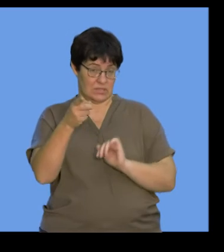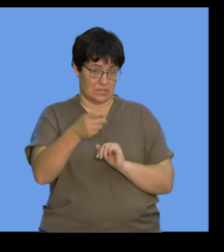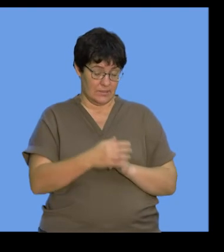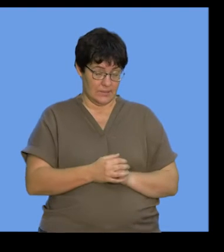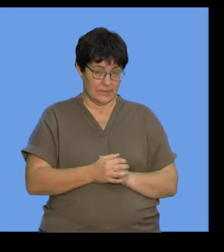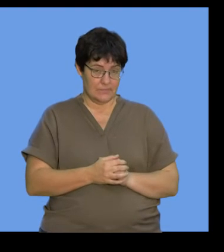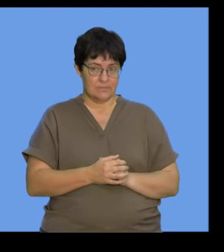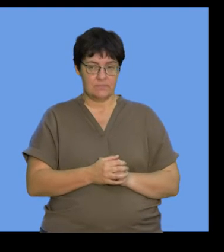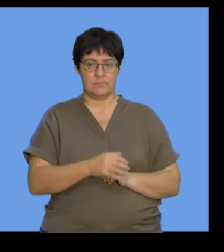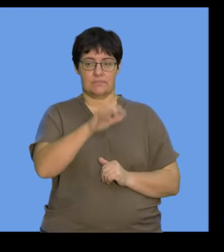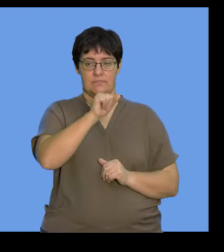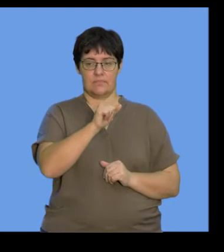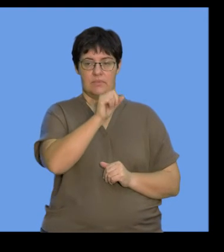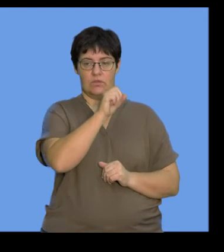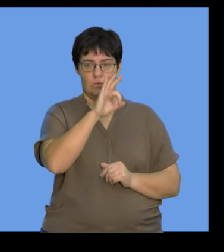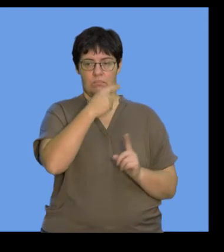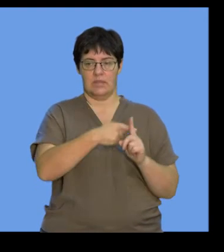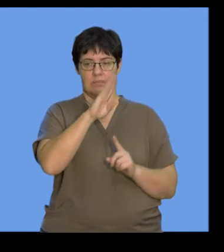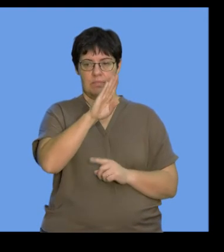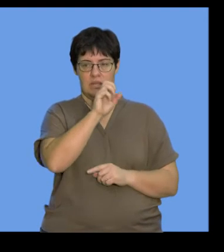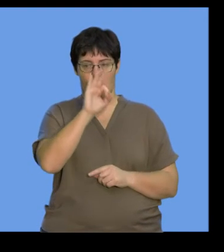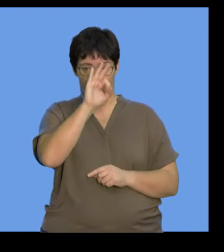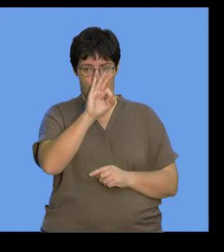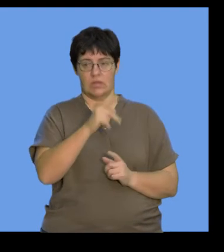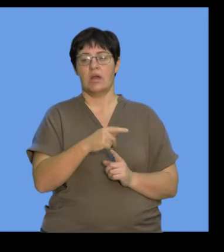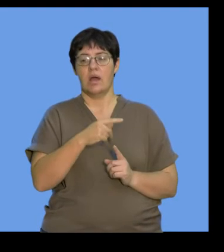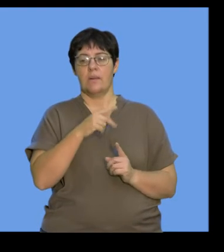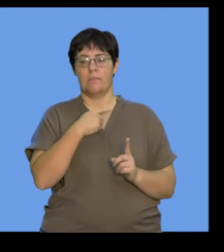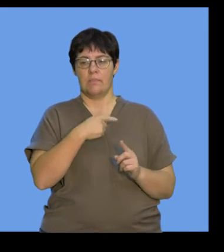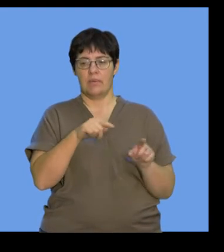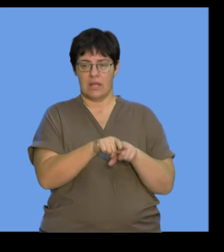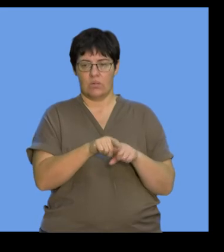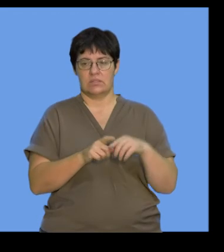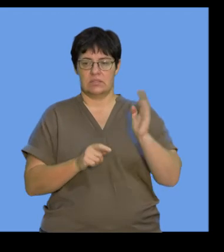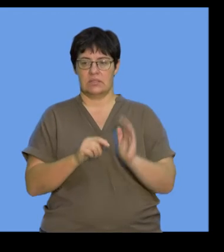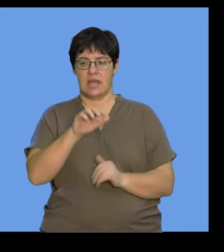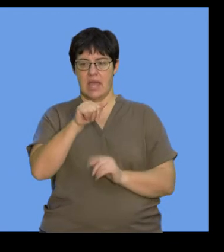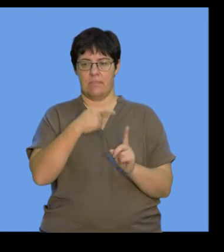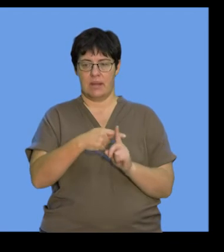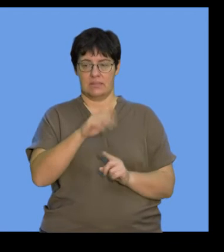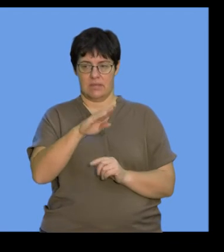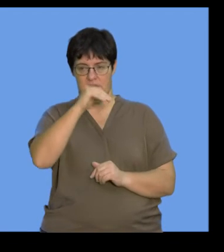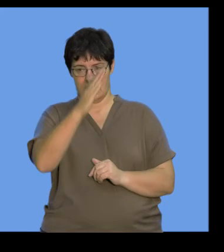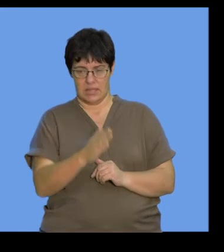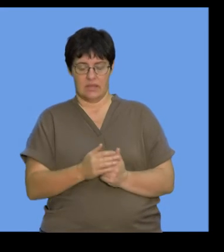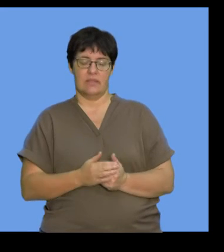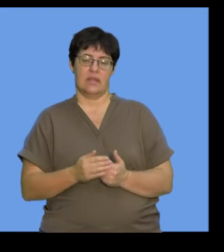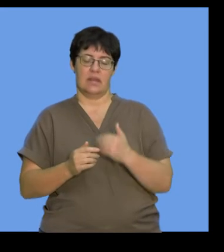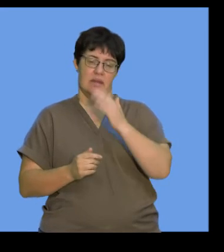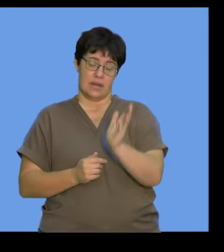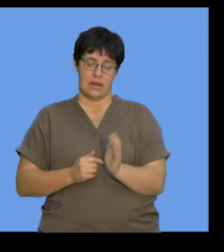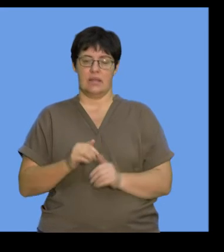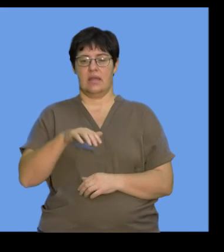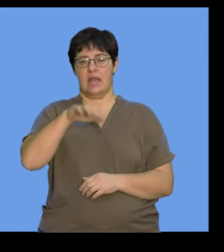board. A cubed plus b cubed will be the same as a plus b as a binomial, and then